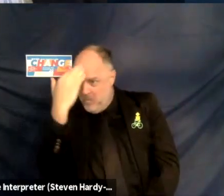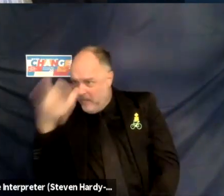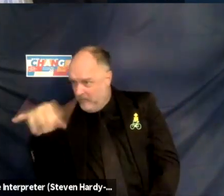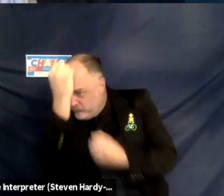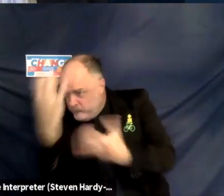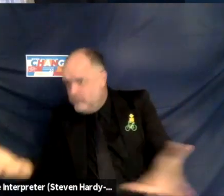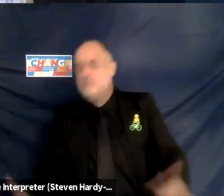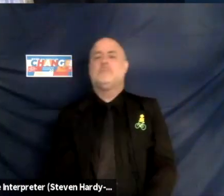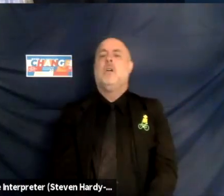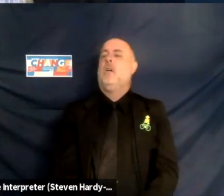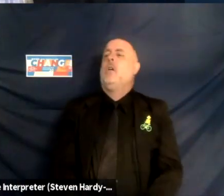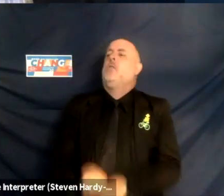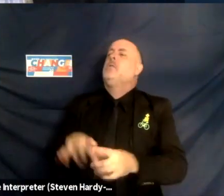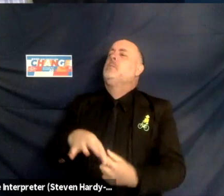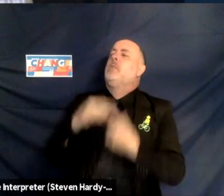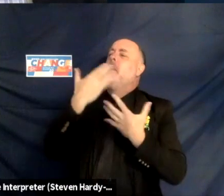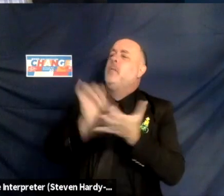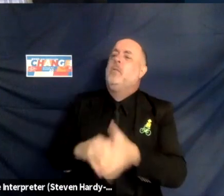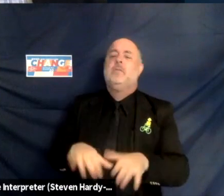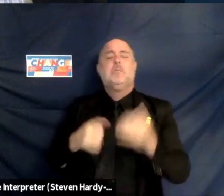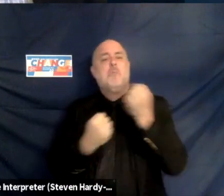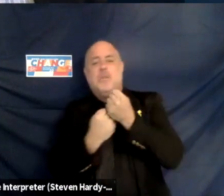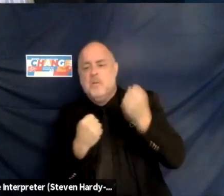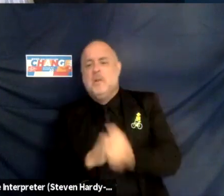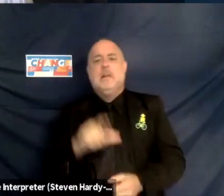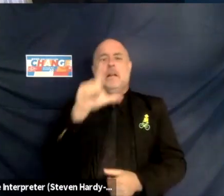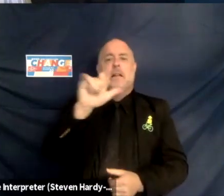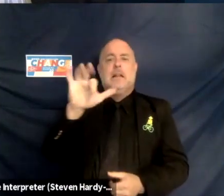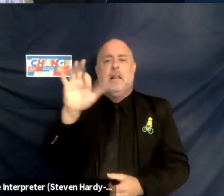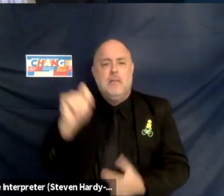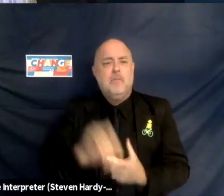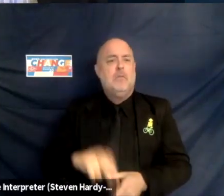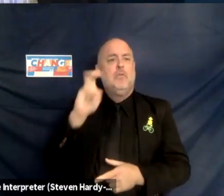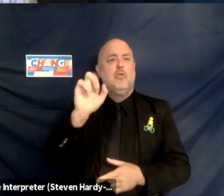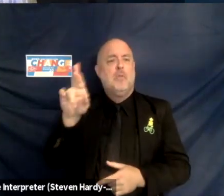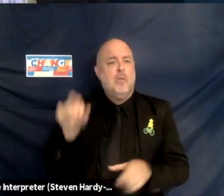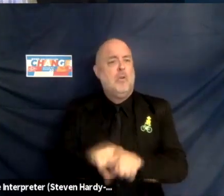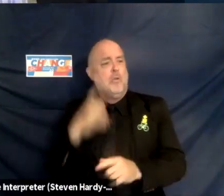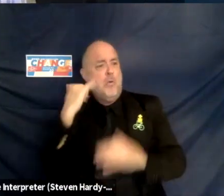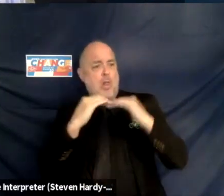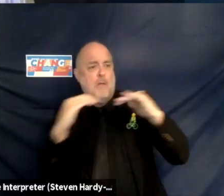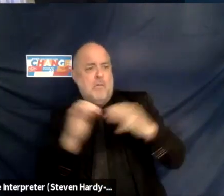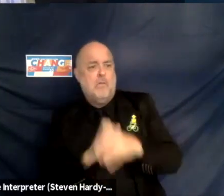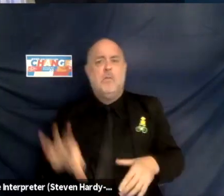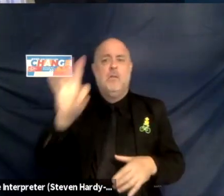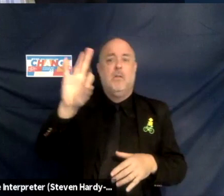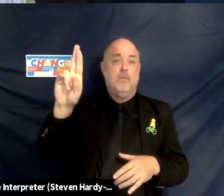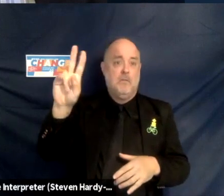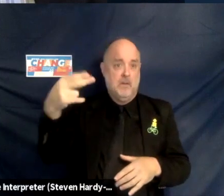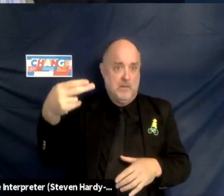also very special thanks once again to our platinum sponsors, Lyft and Uber, and gold level sponsors, the Federal Highway